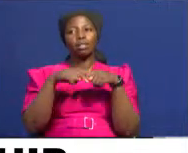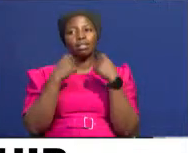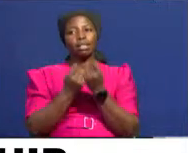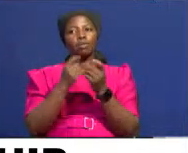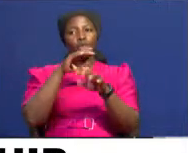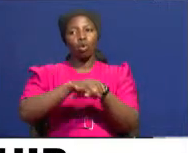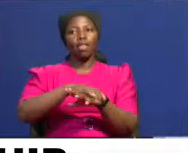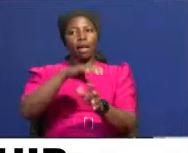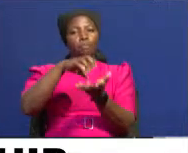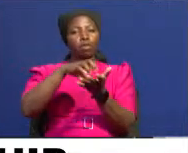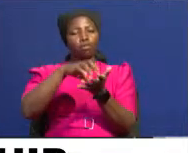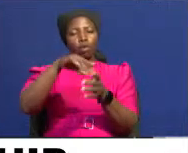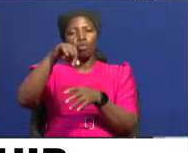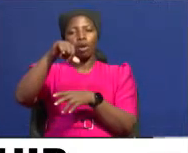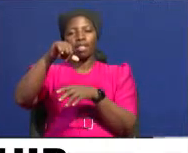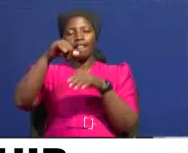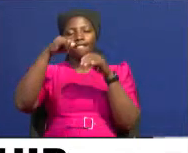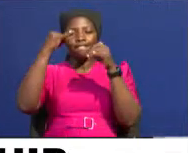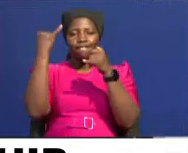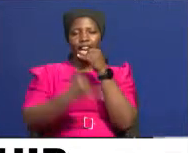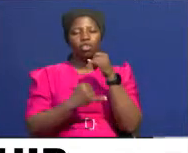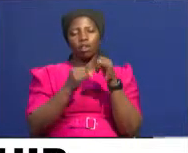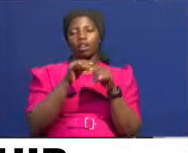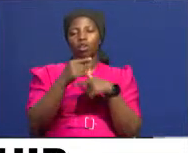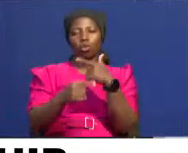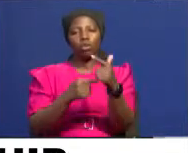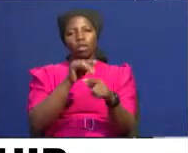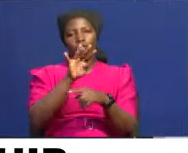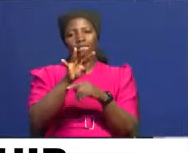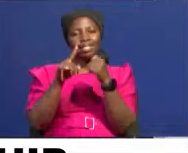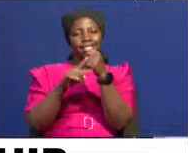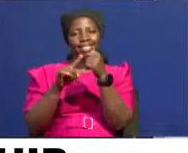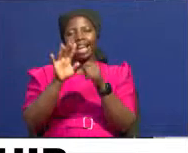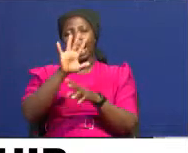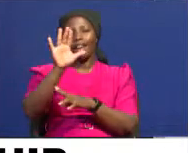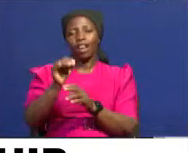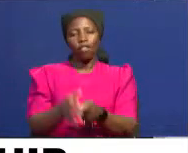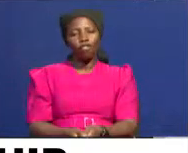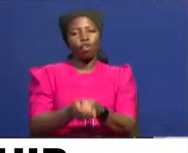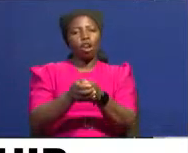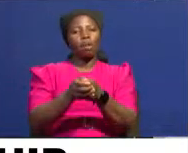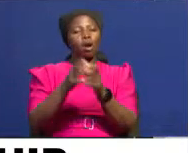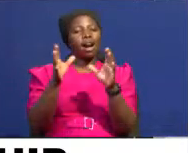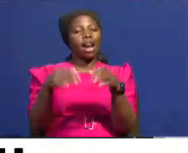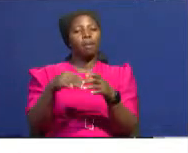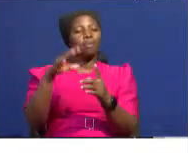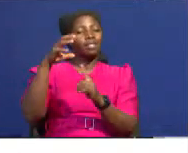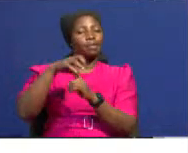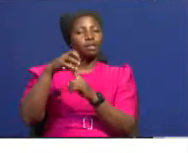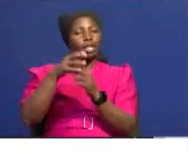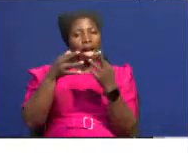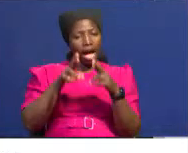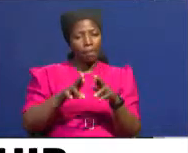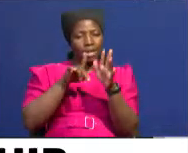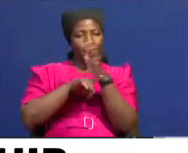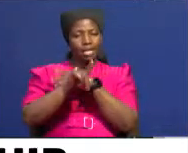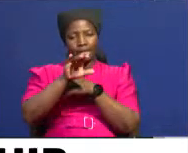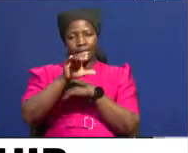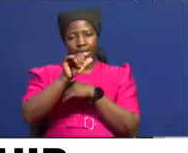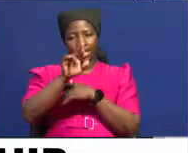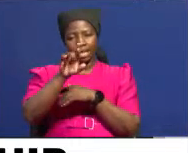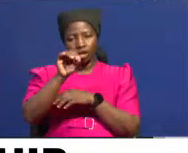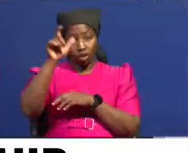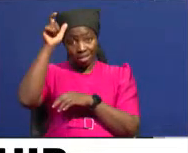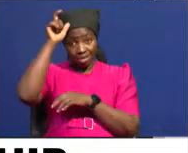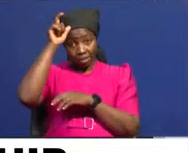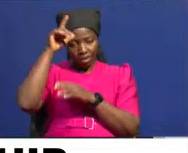in the quarterfinals of the ongoing 45th African Volleyball Club Championships taking place in Cairo, Egypt, after beating